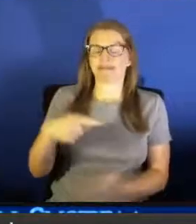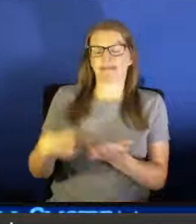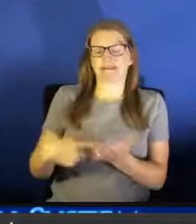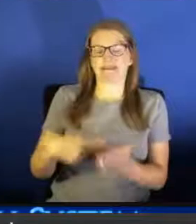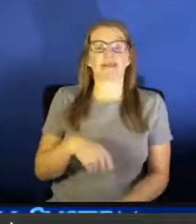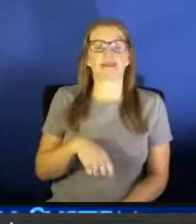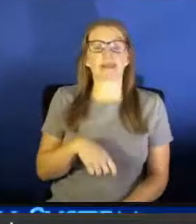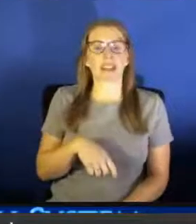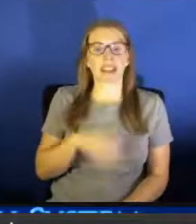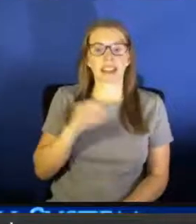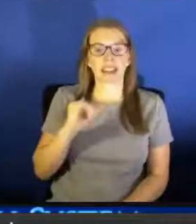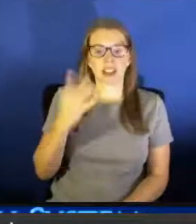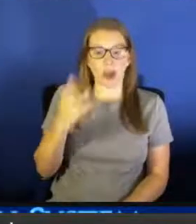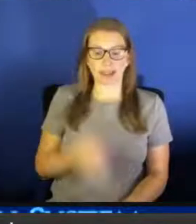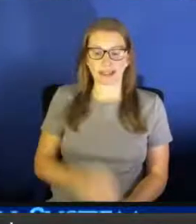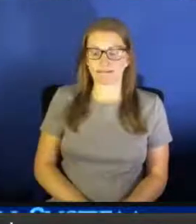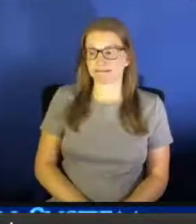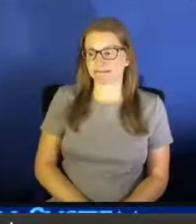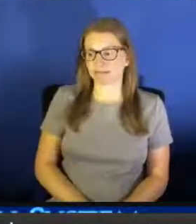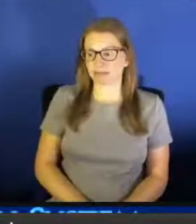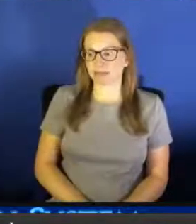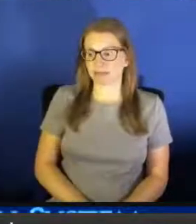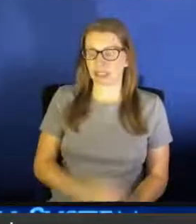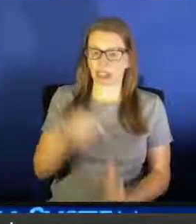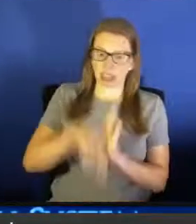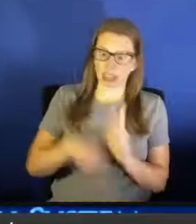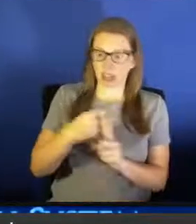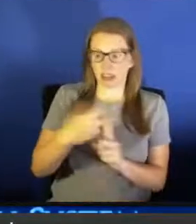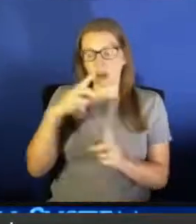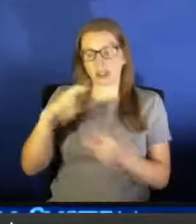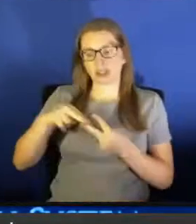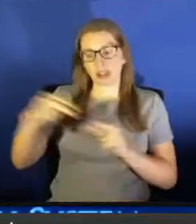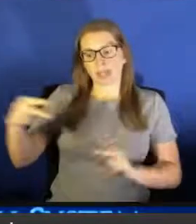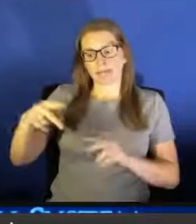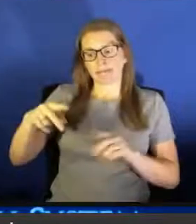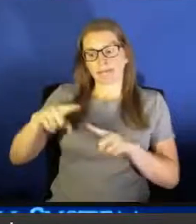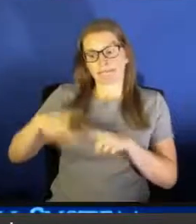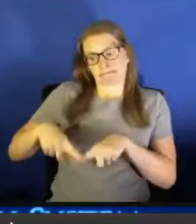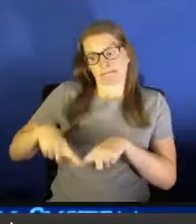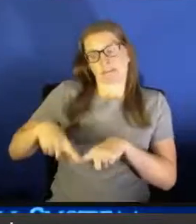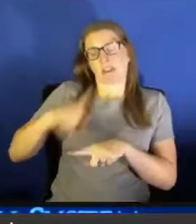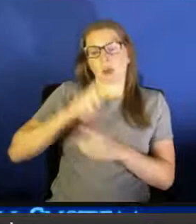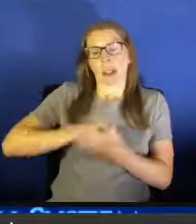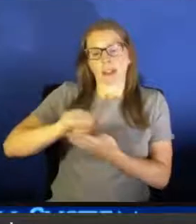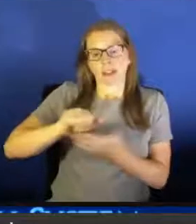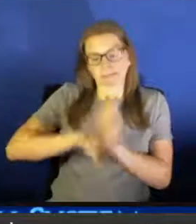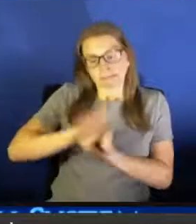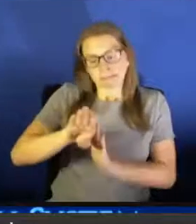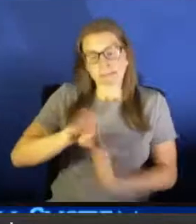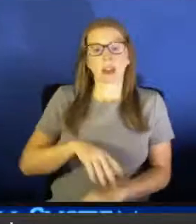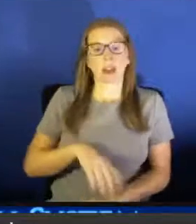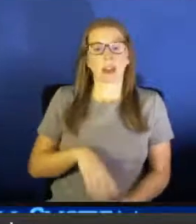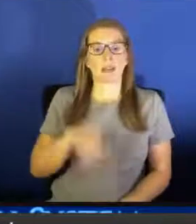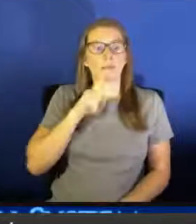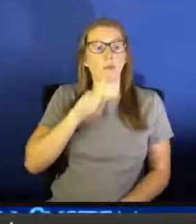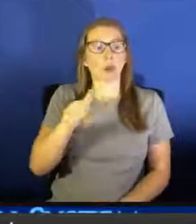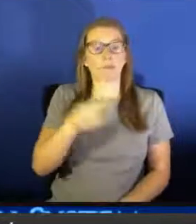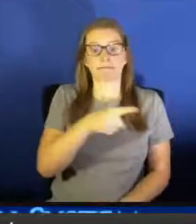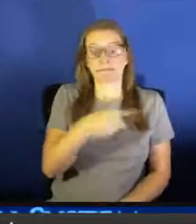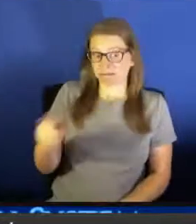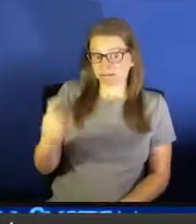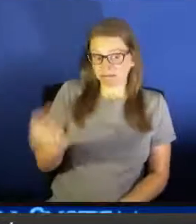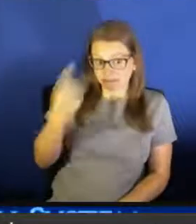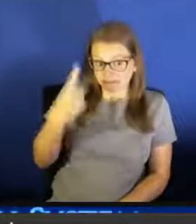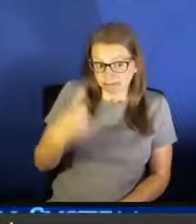going into genetic basis of cancers and so on. But I think for our patients and for our communities, what's important to understand is how we